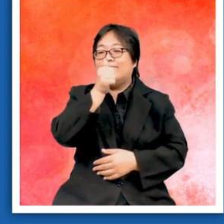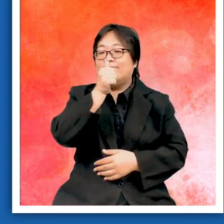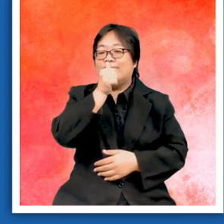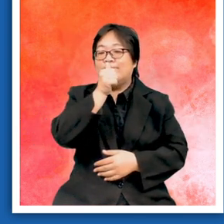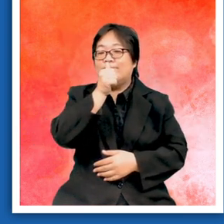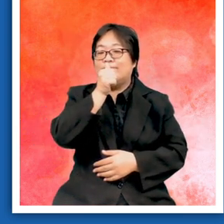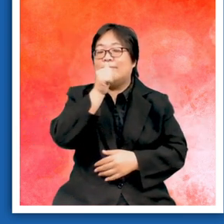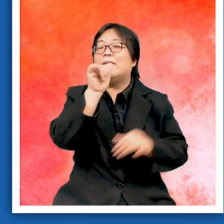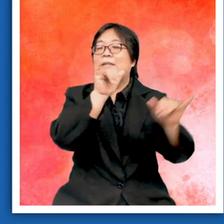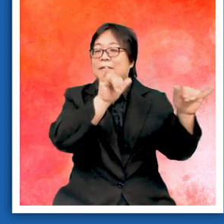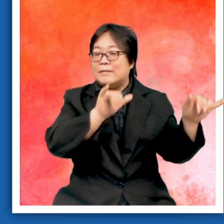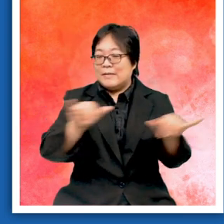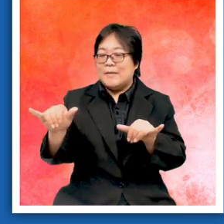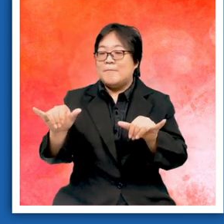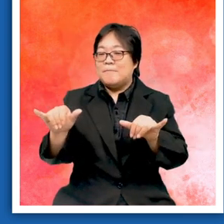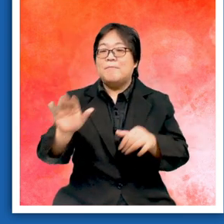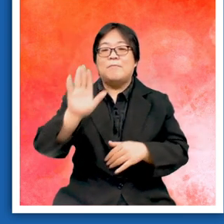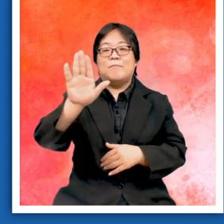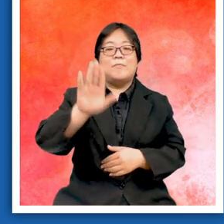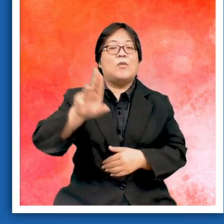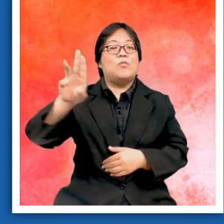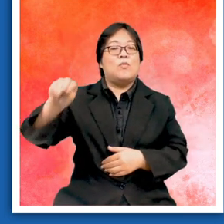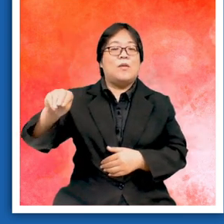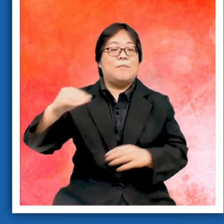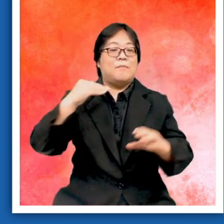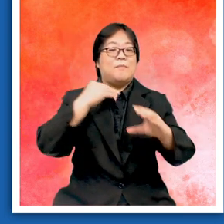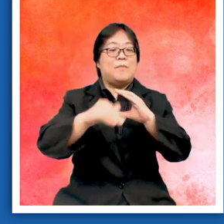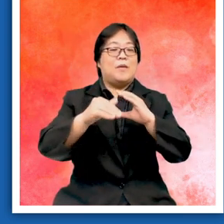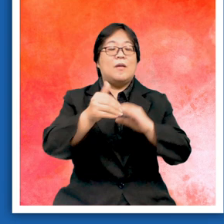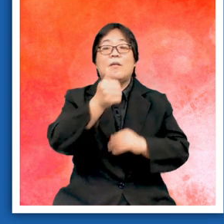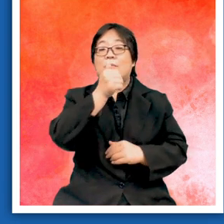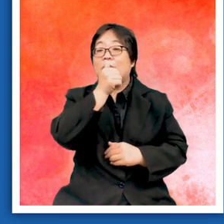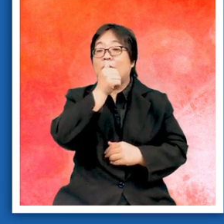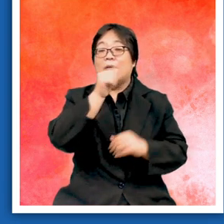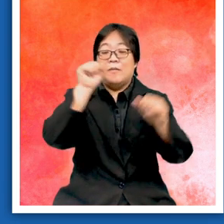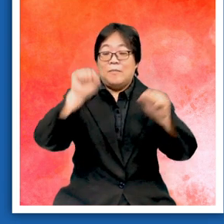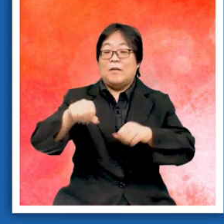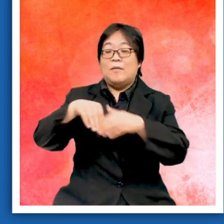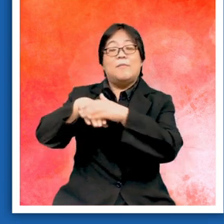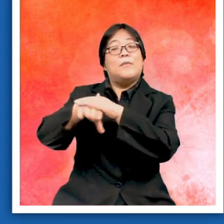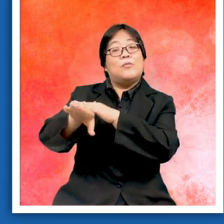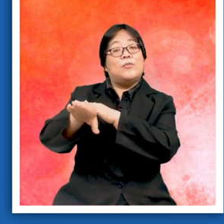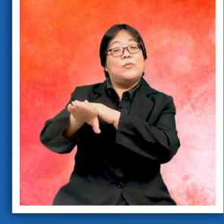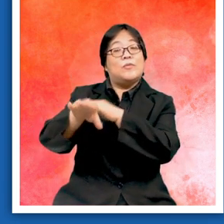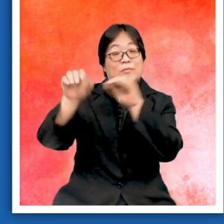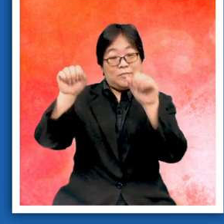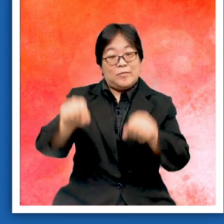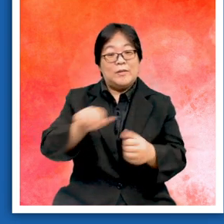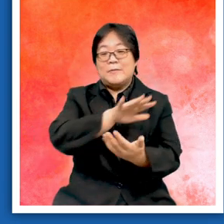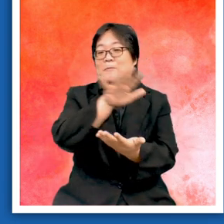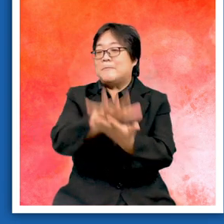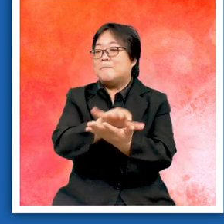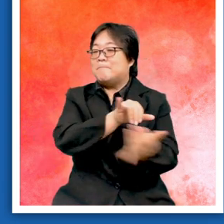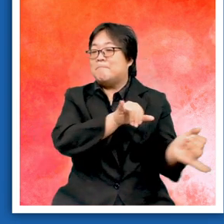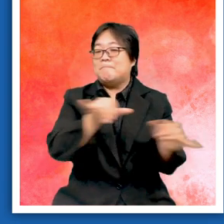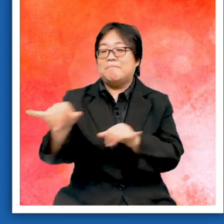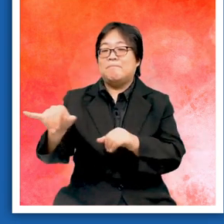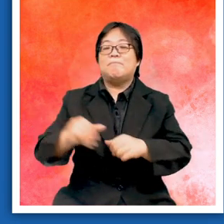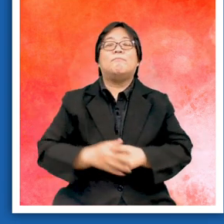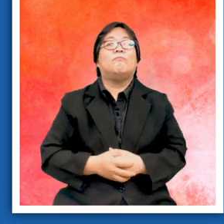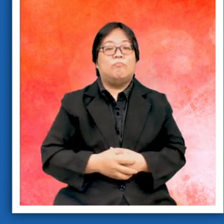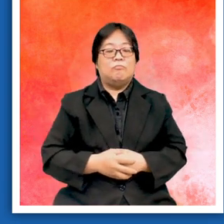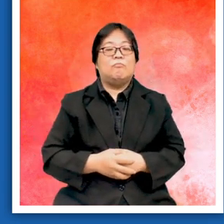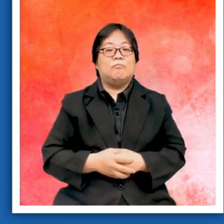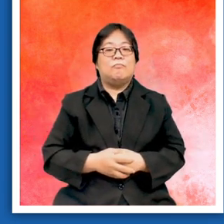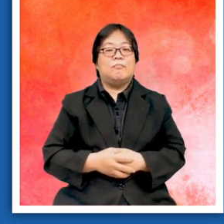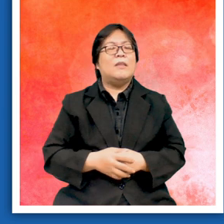be the same as your UMWOW password, and you can enter your password here. So a bit